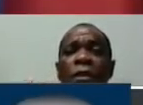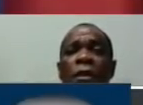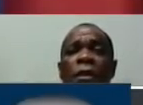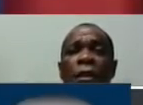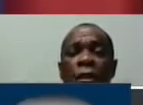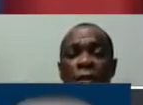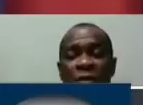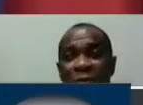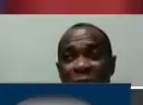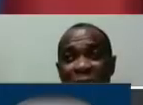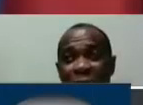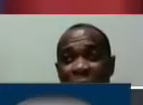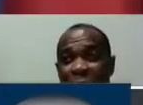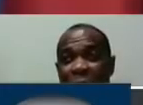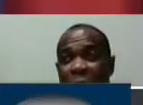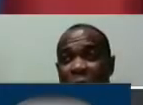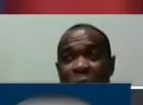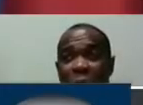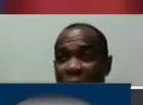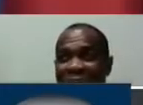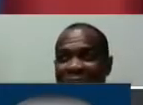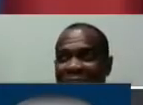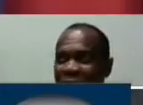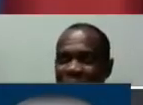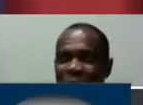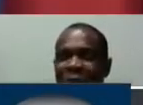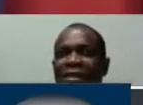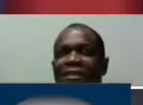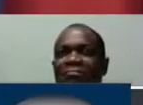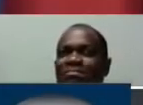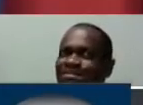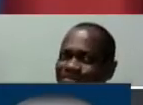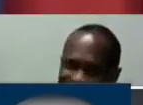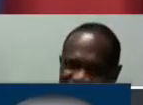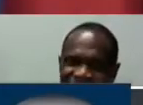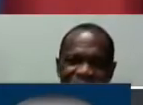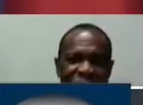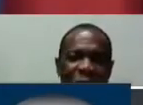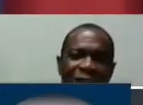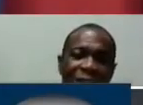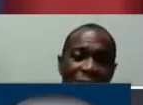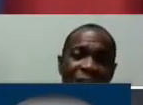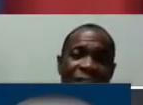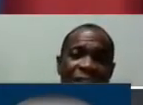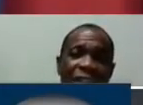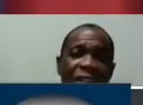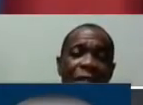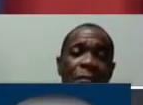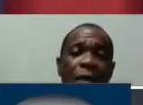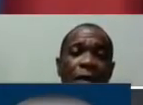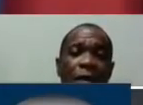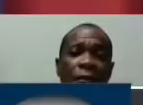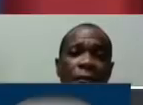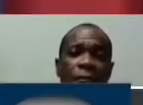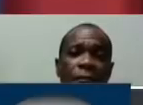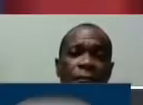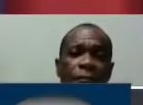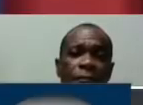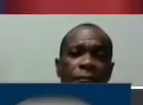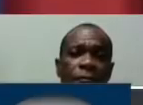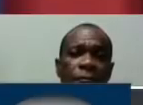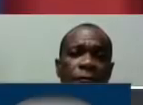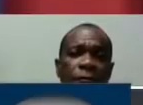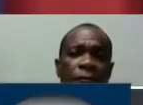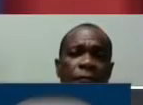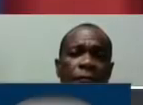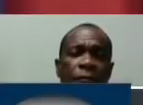right? But I think we're working with them as best as we can to get everything in place in the event that we have to go further than this.